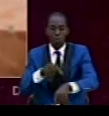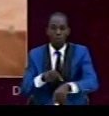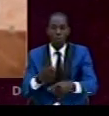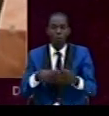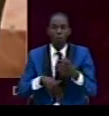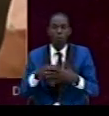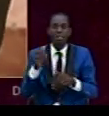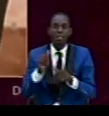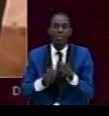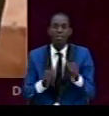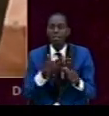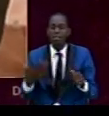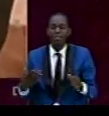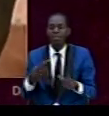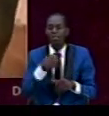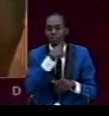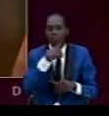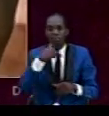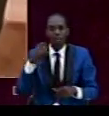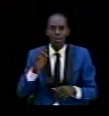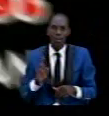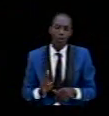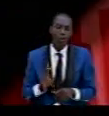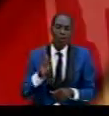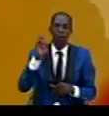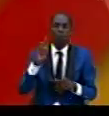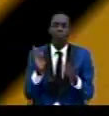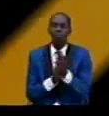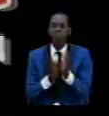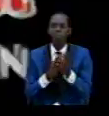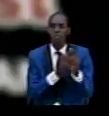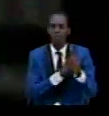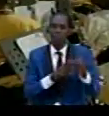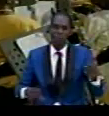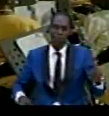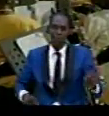up. Praise the Lord.